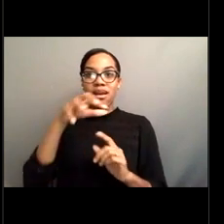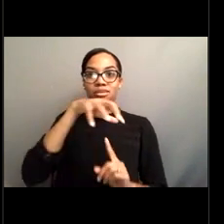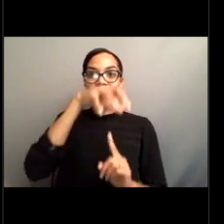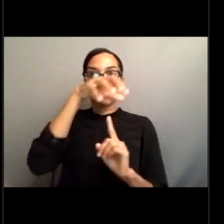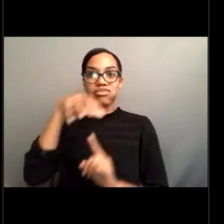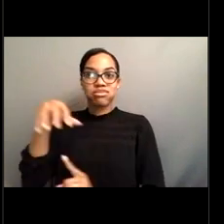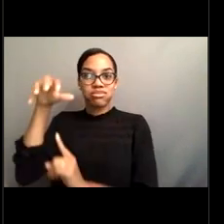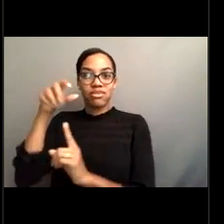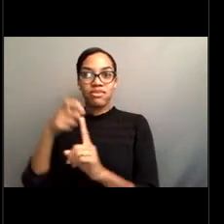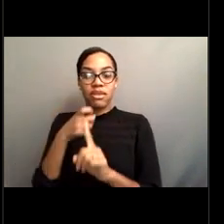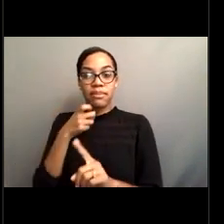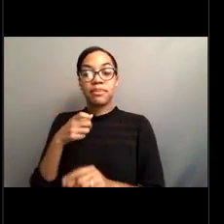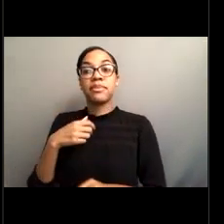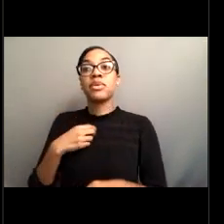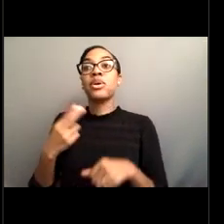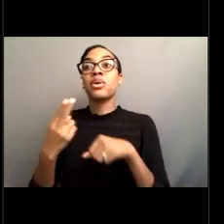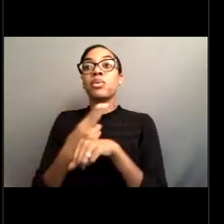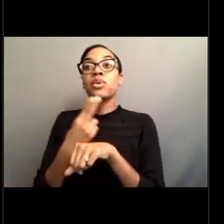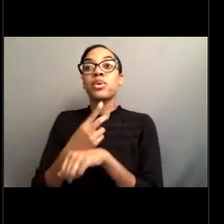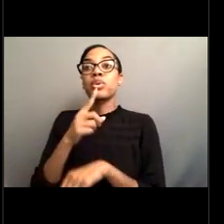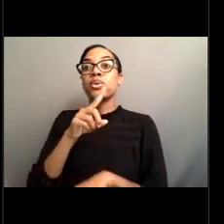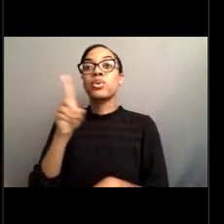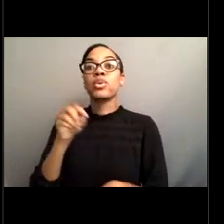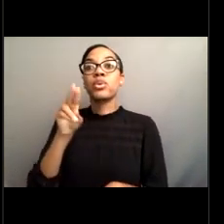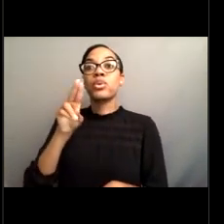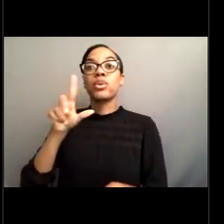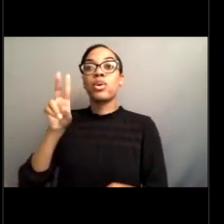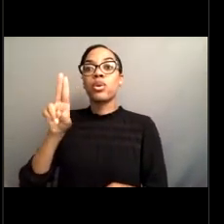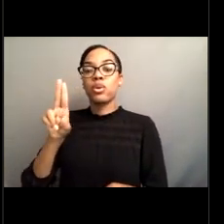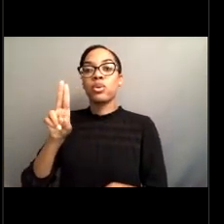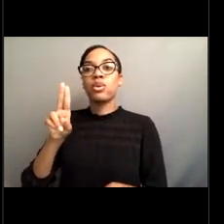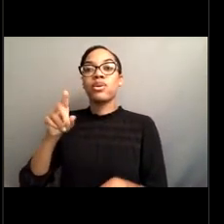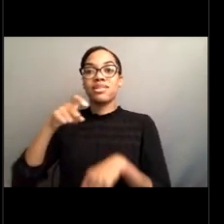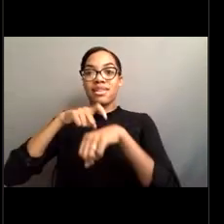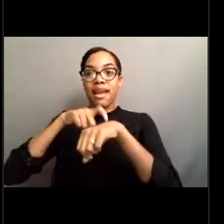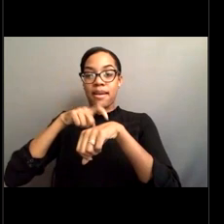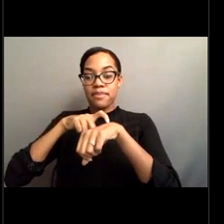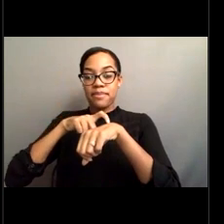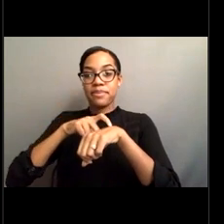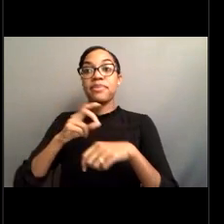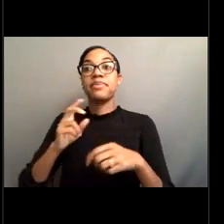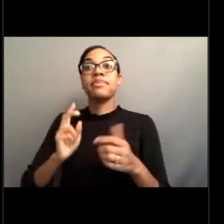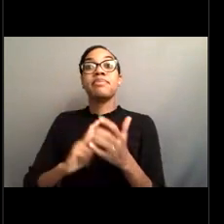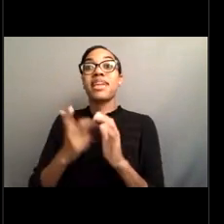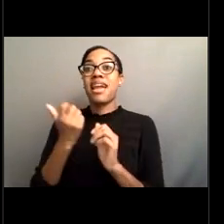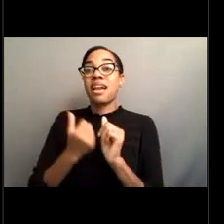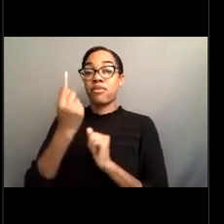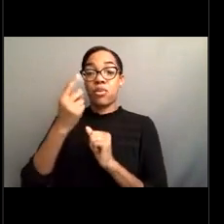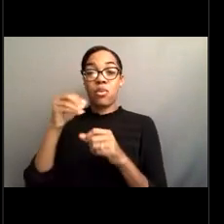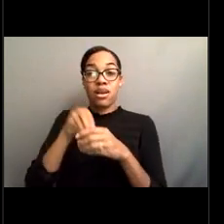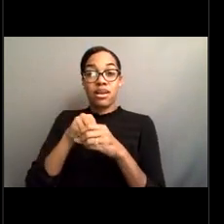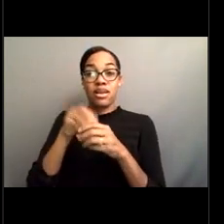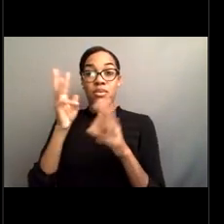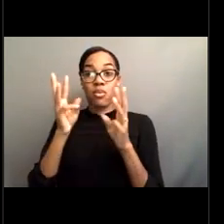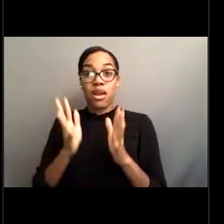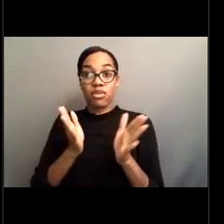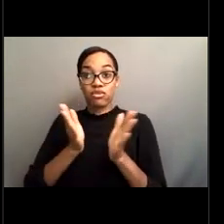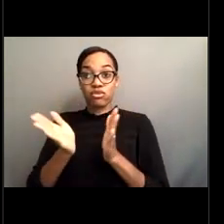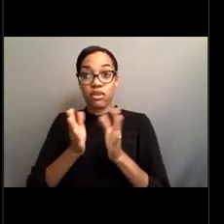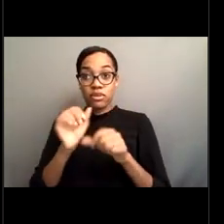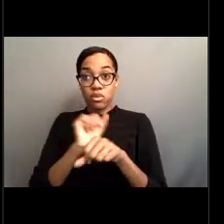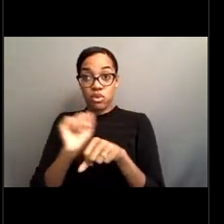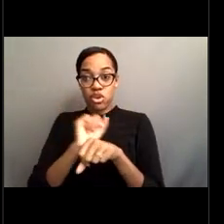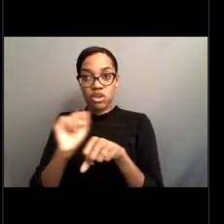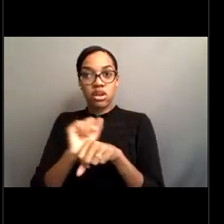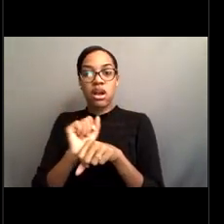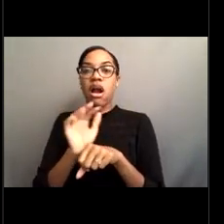called Zulu time. So it's Greenwich Mean Time. And so everybody in weather across the entire globe uses the